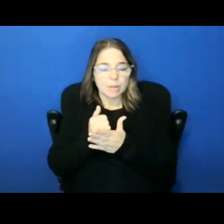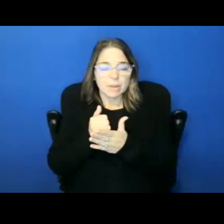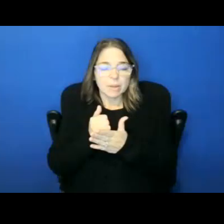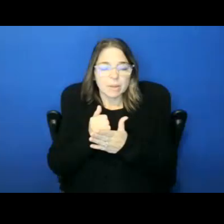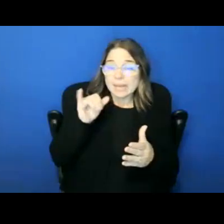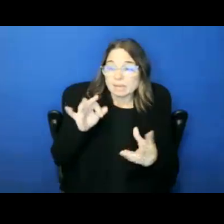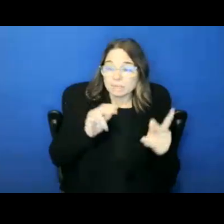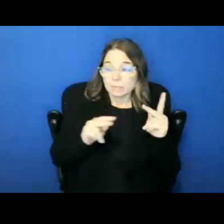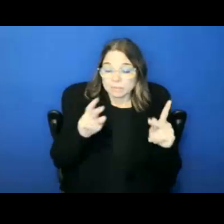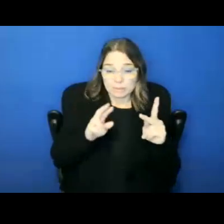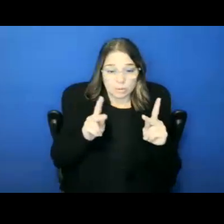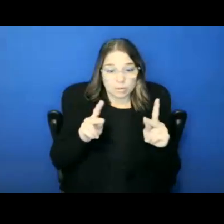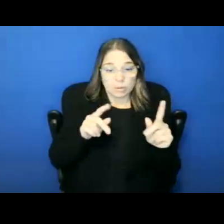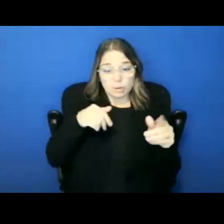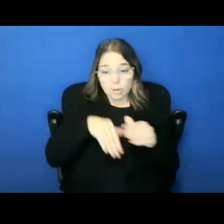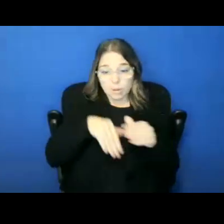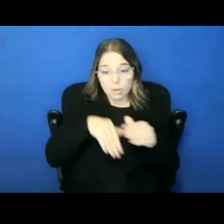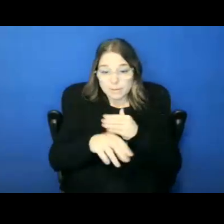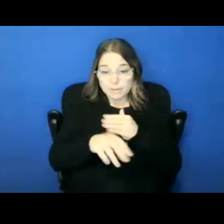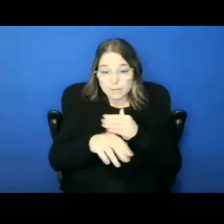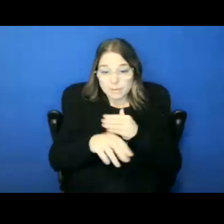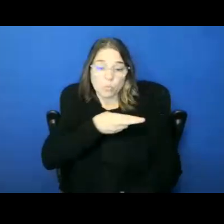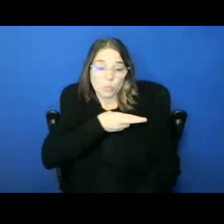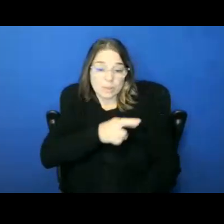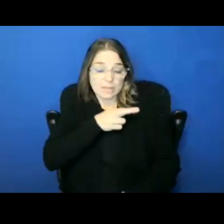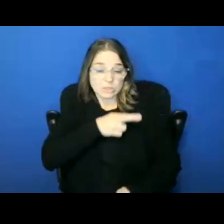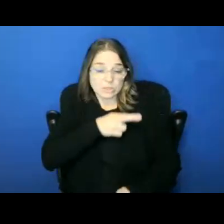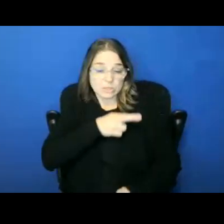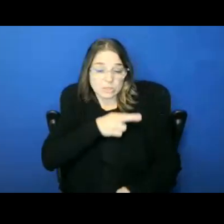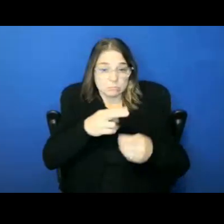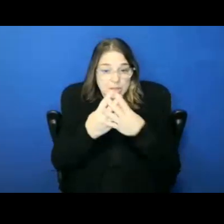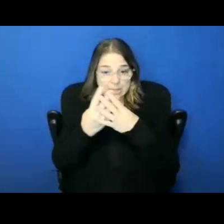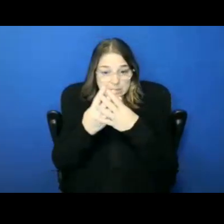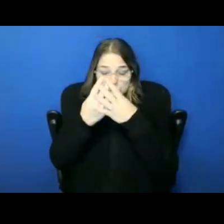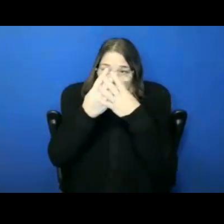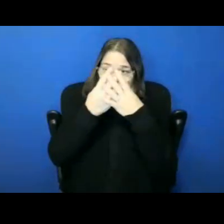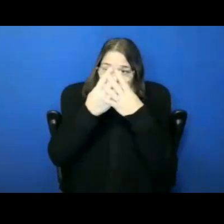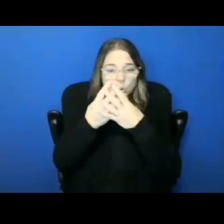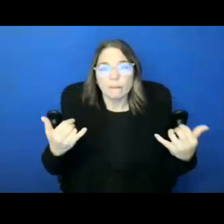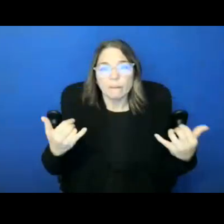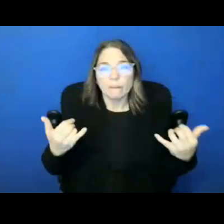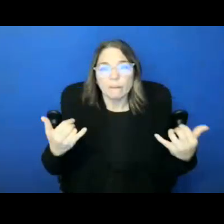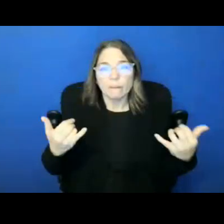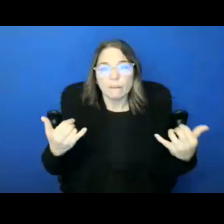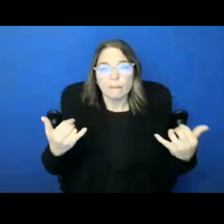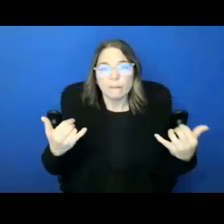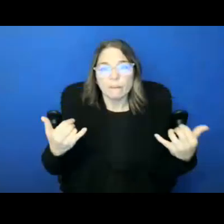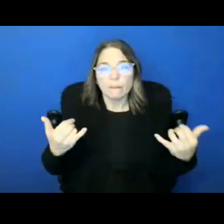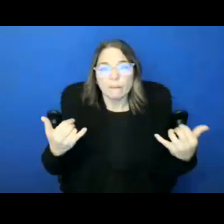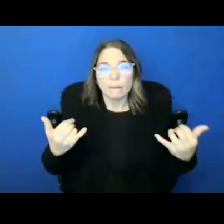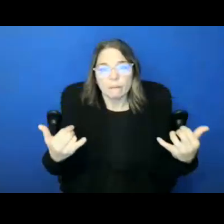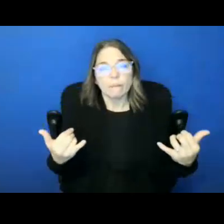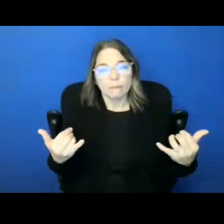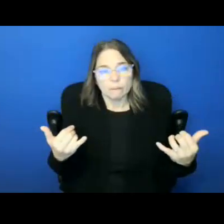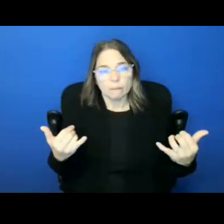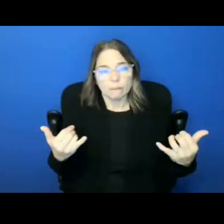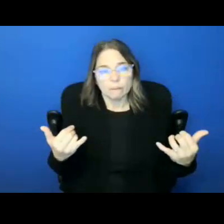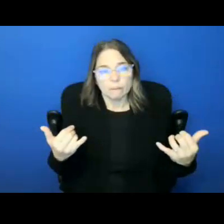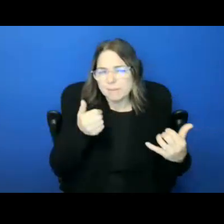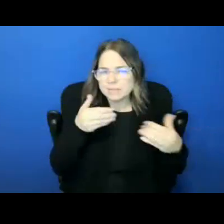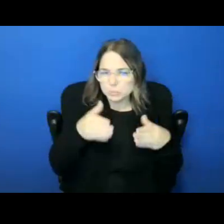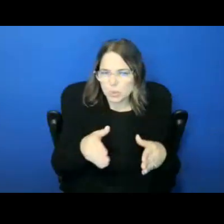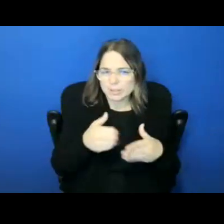religious lens then say, oh, okay, I get it. I think that's just for us, the best way